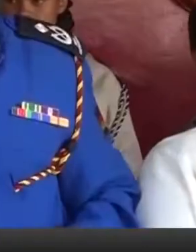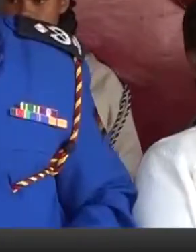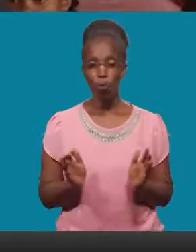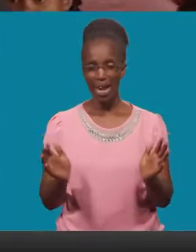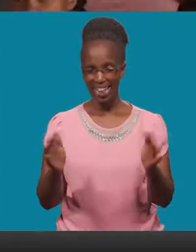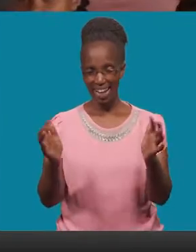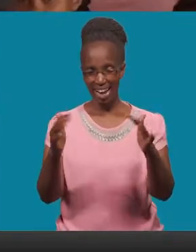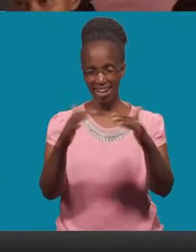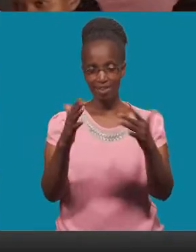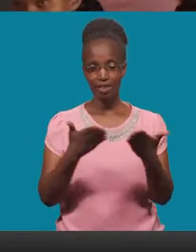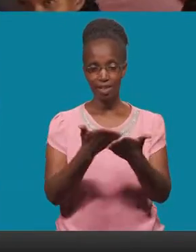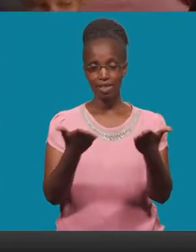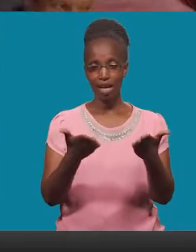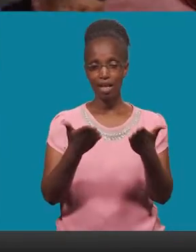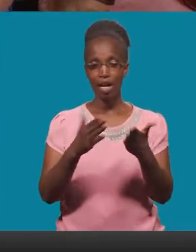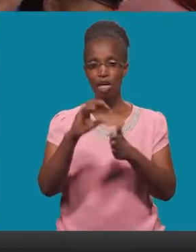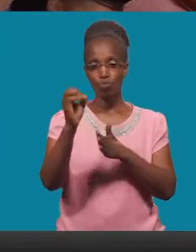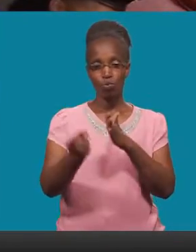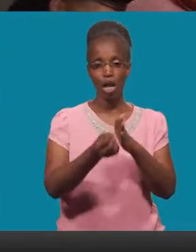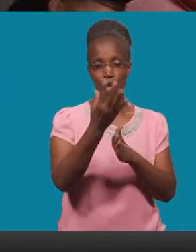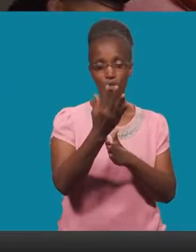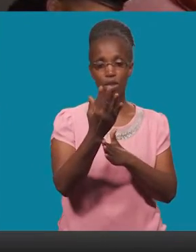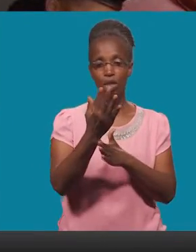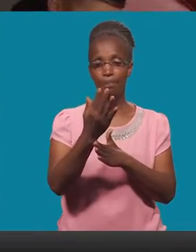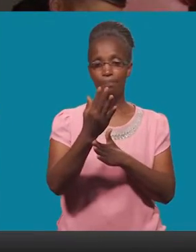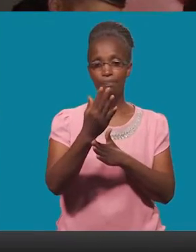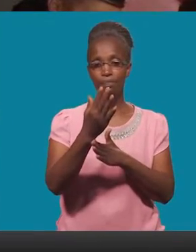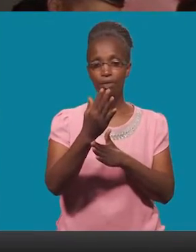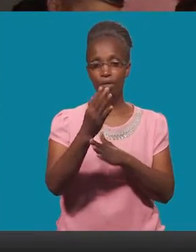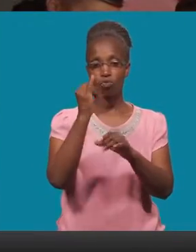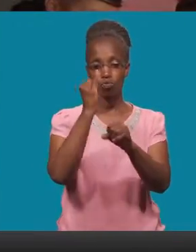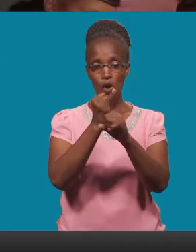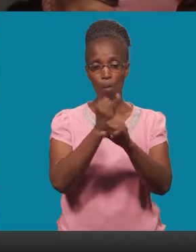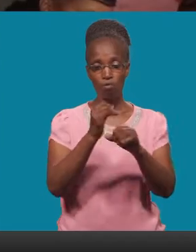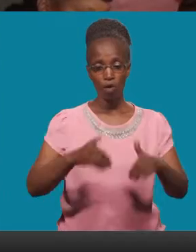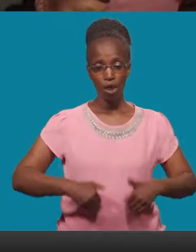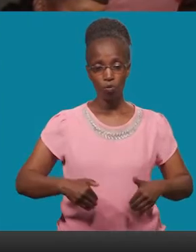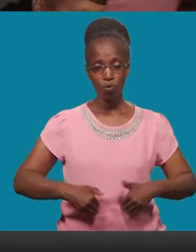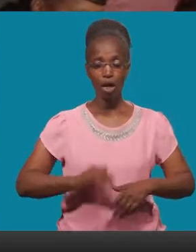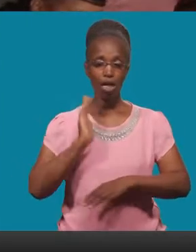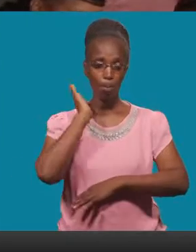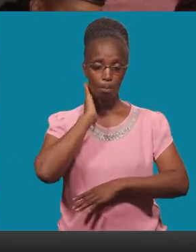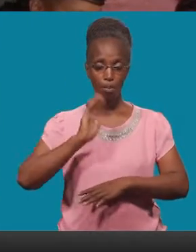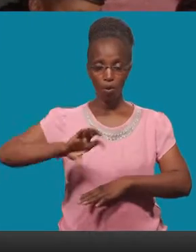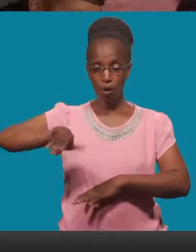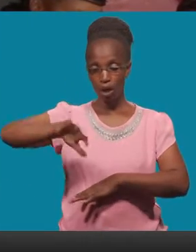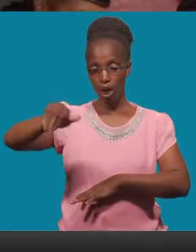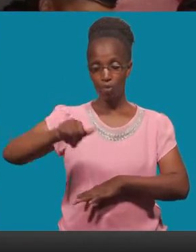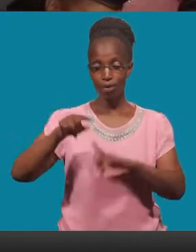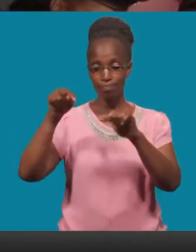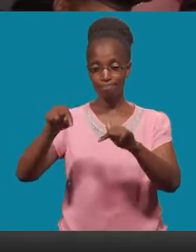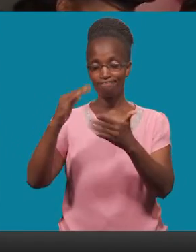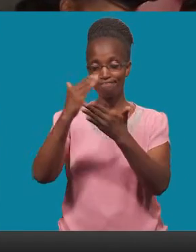We are gathered here today to officially launch the Kazi Mtaani Phase 3 in Murang'a County.